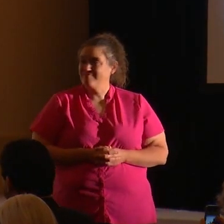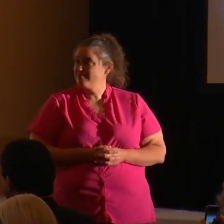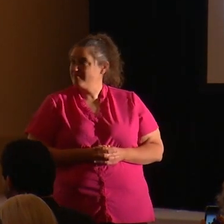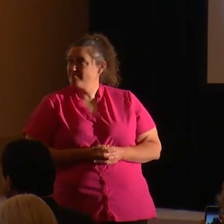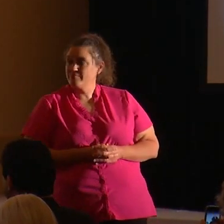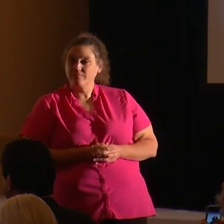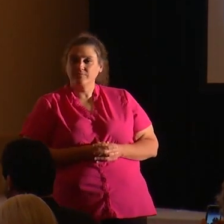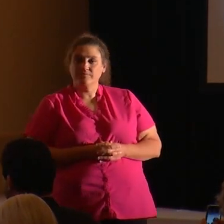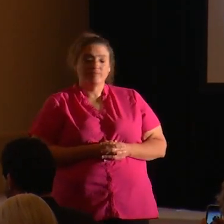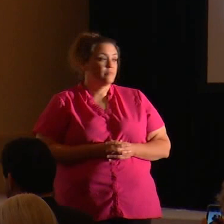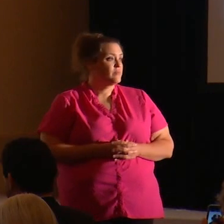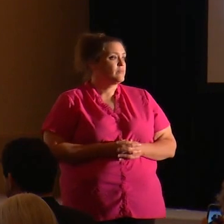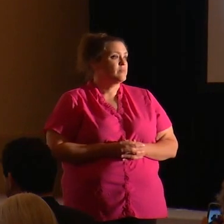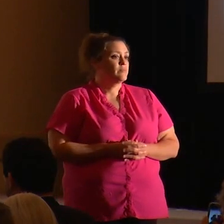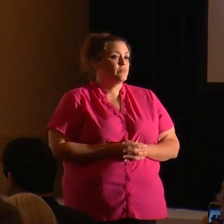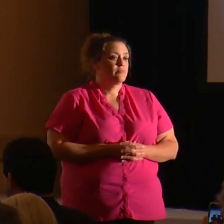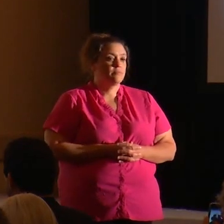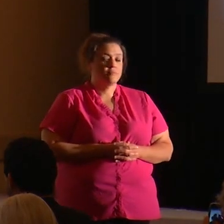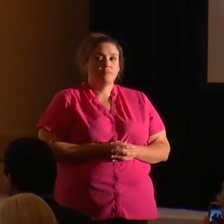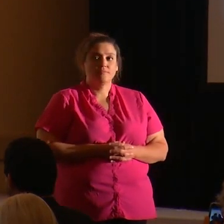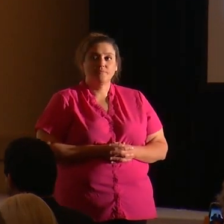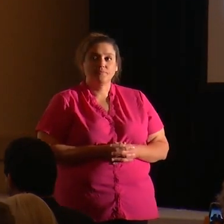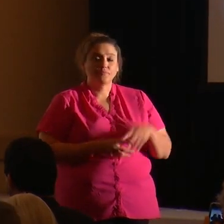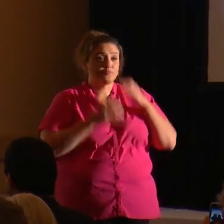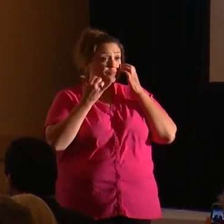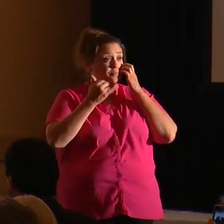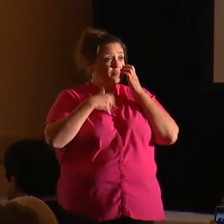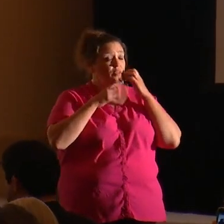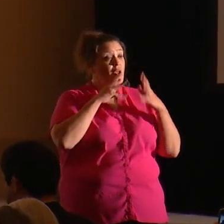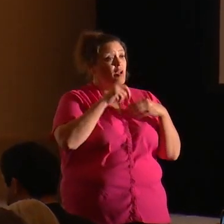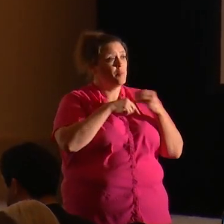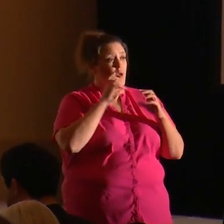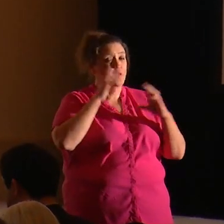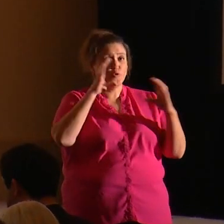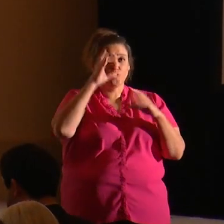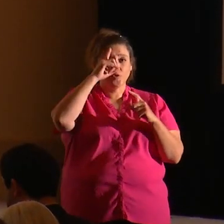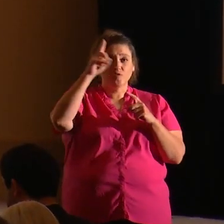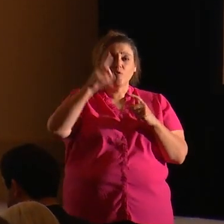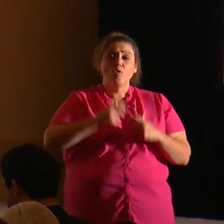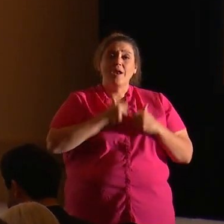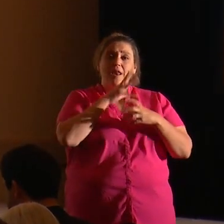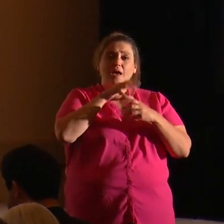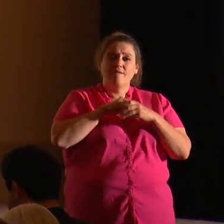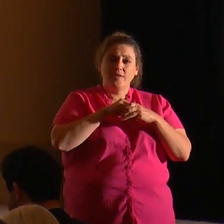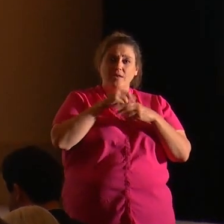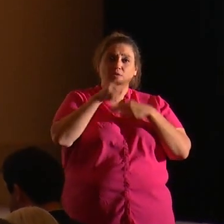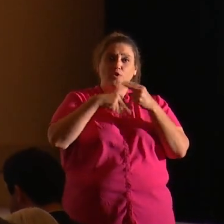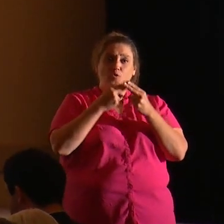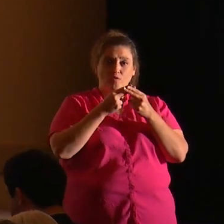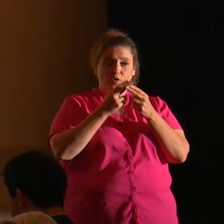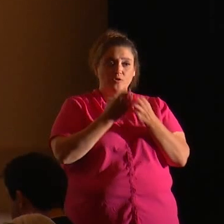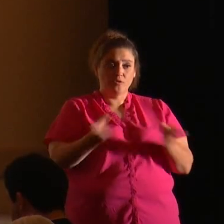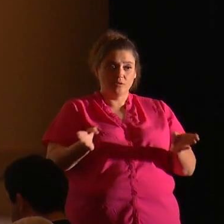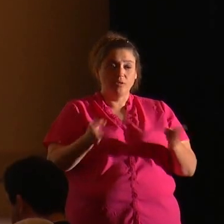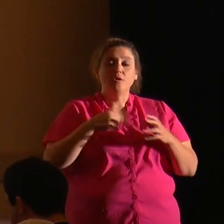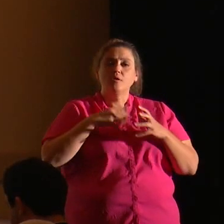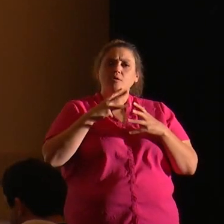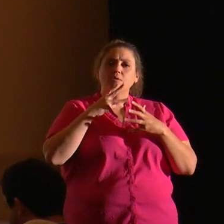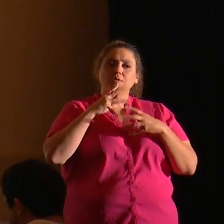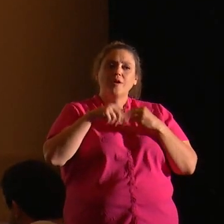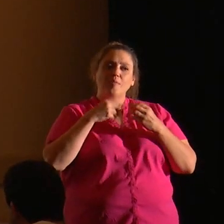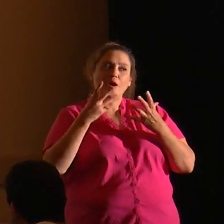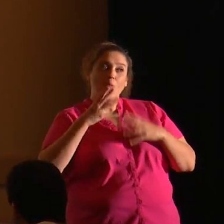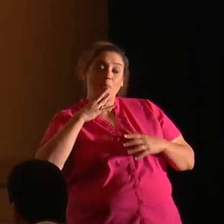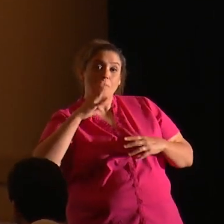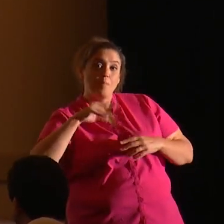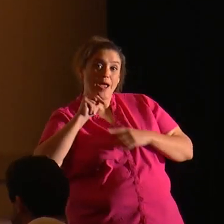But I'm going to talk today about the search for life in the universe. And let me start with what is, I guess, the bad news.